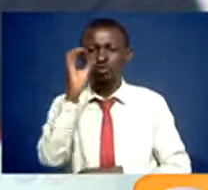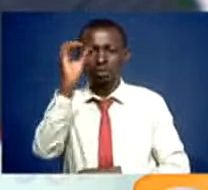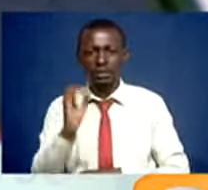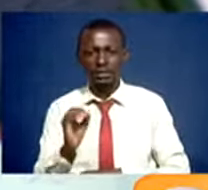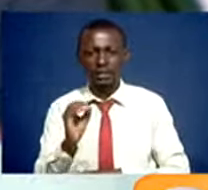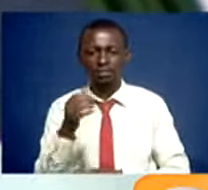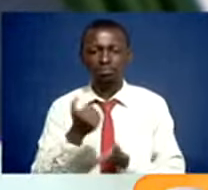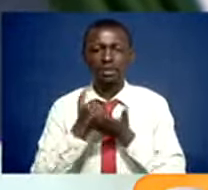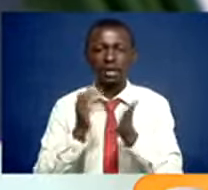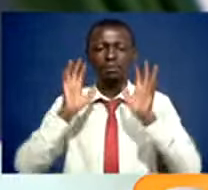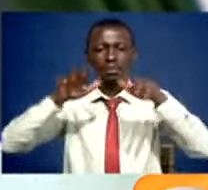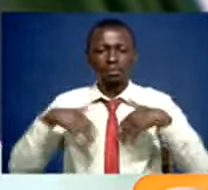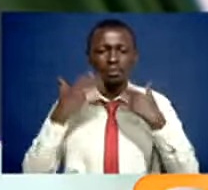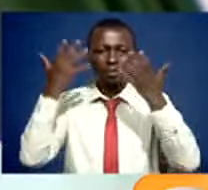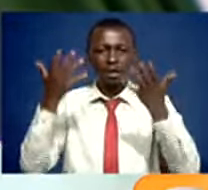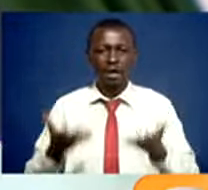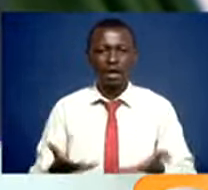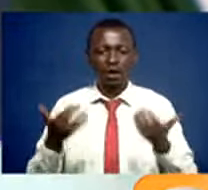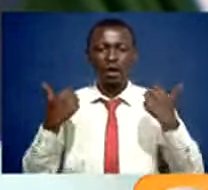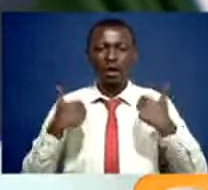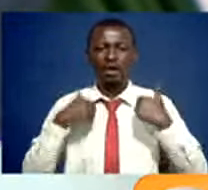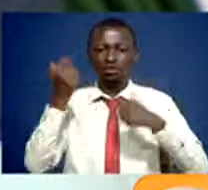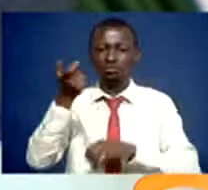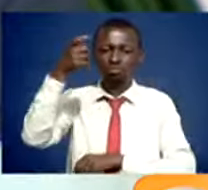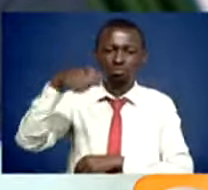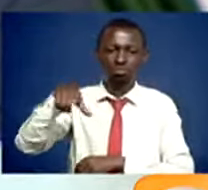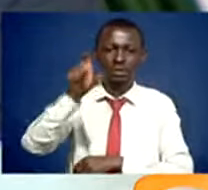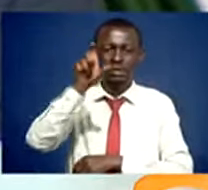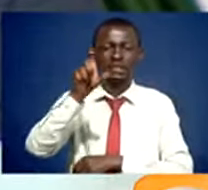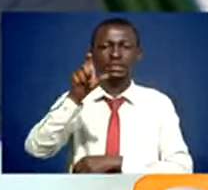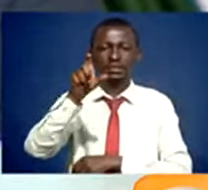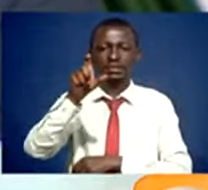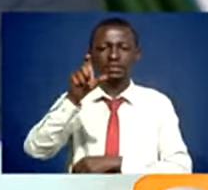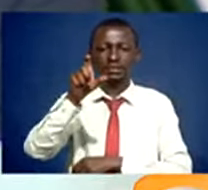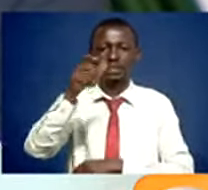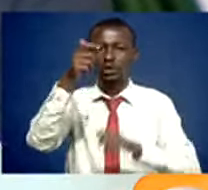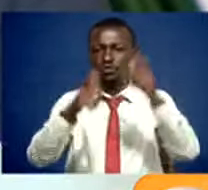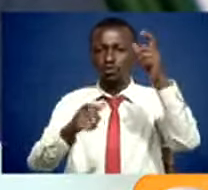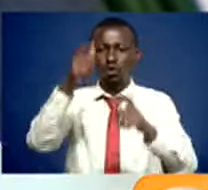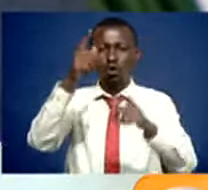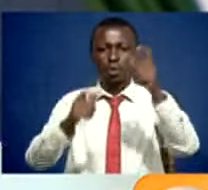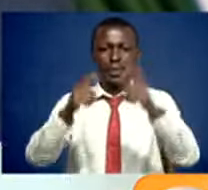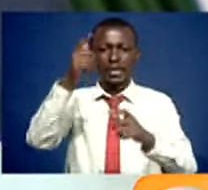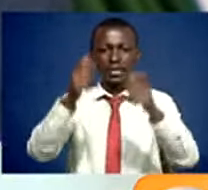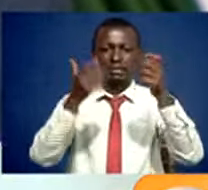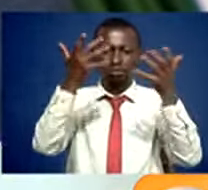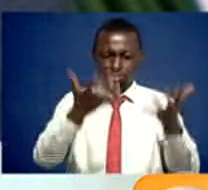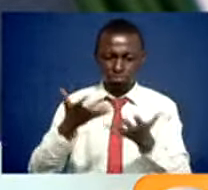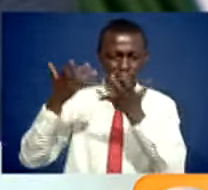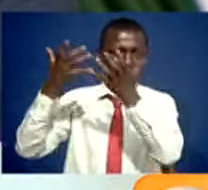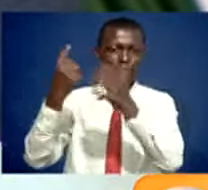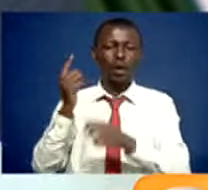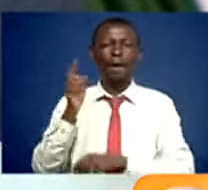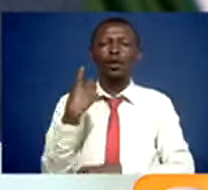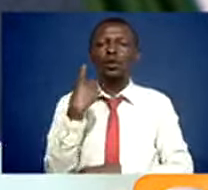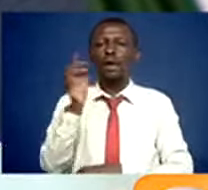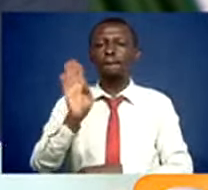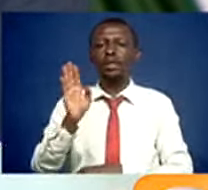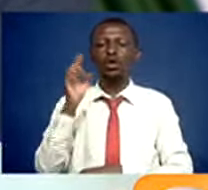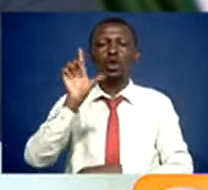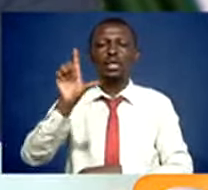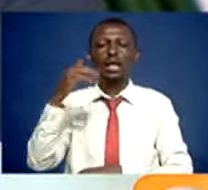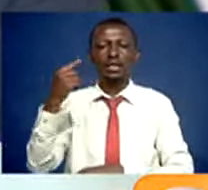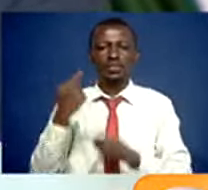will lead to an increase of processed milk exports of 1 billion liters a